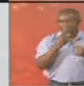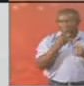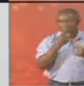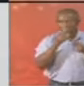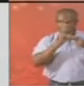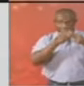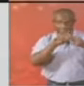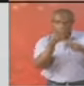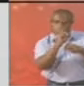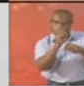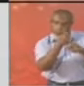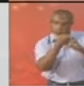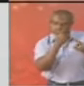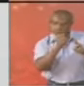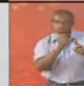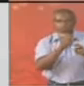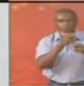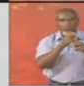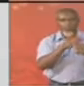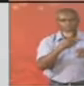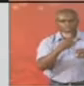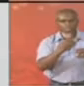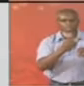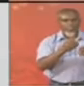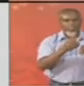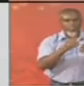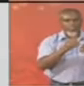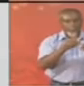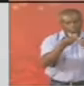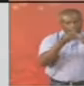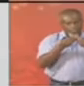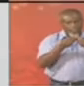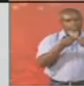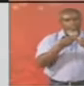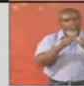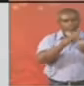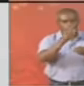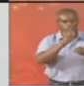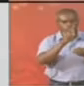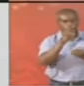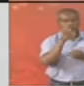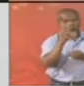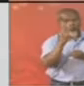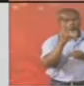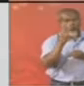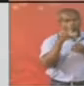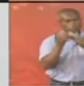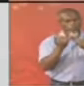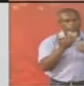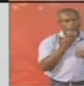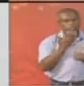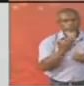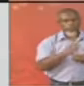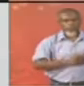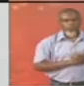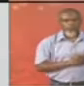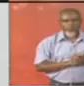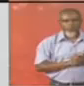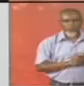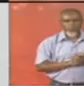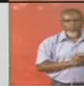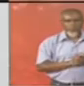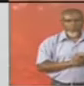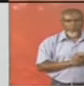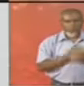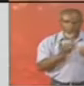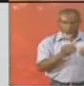you represent before placing your 2 questions forward for our panelists. We start with questions